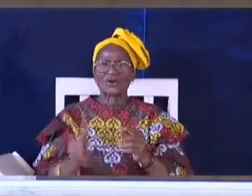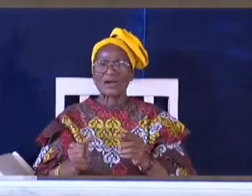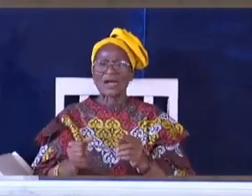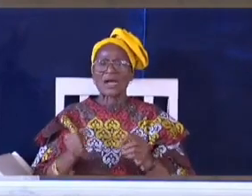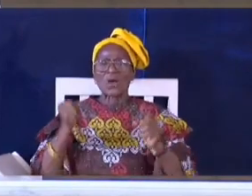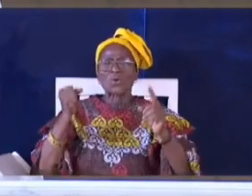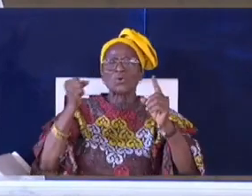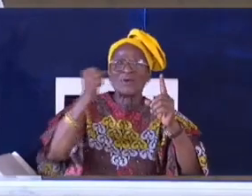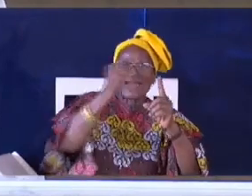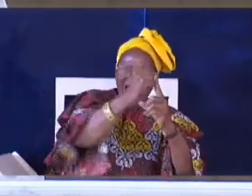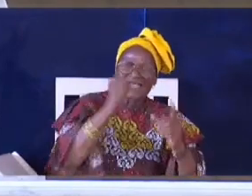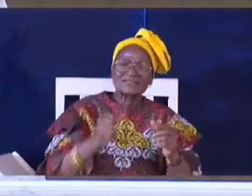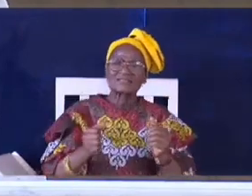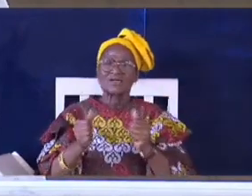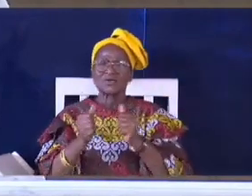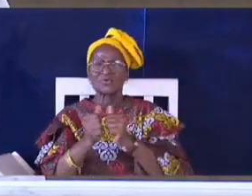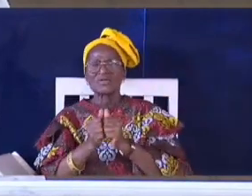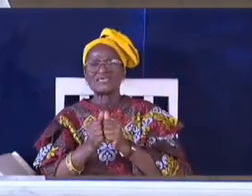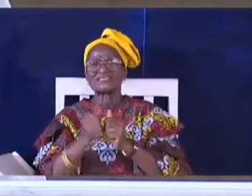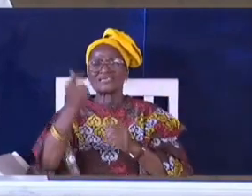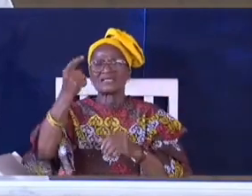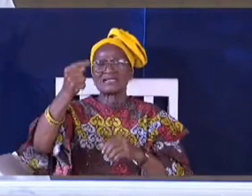collides with